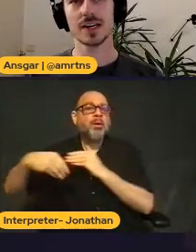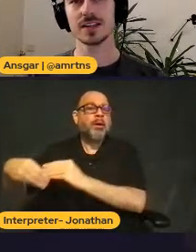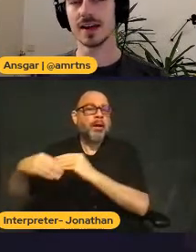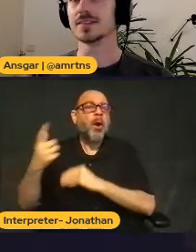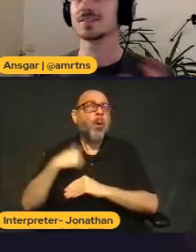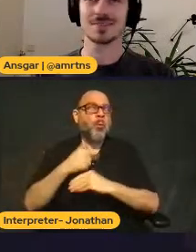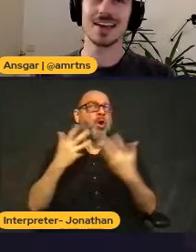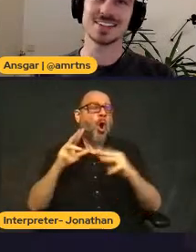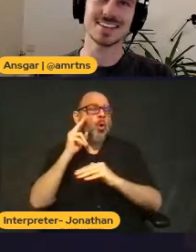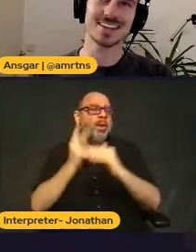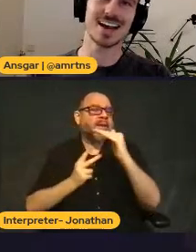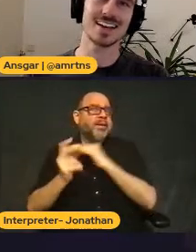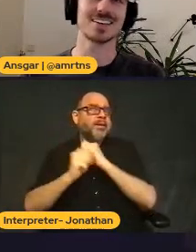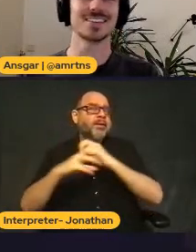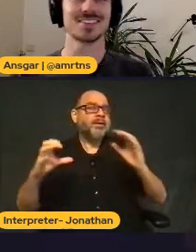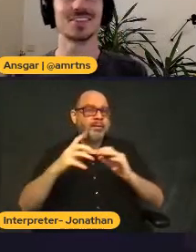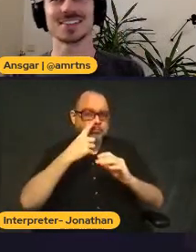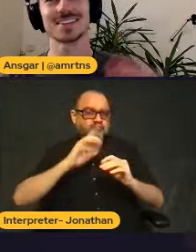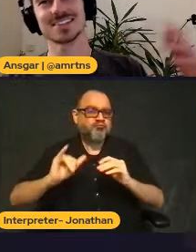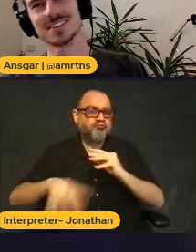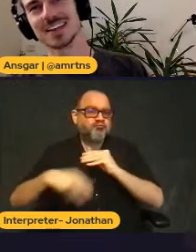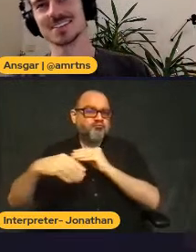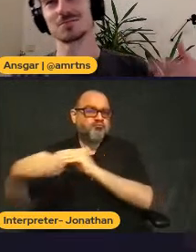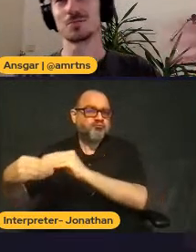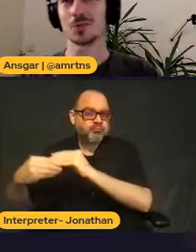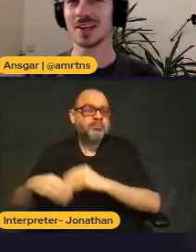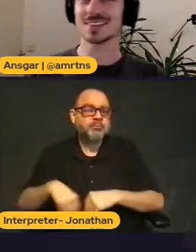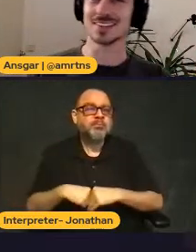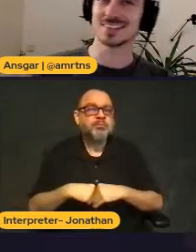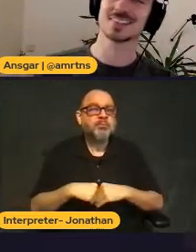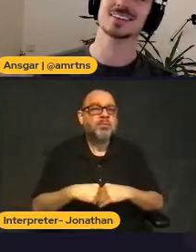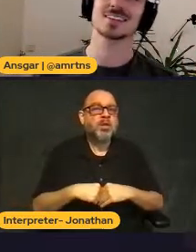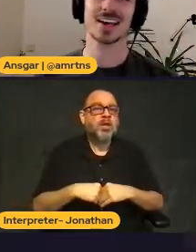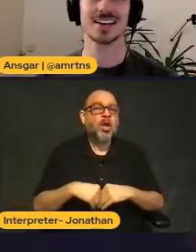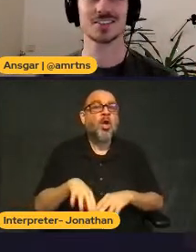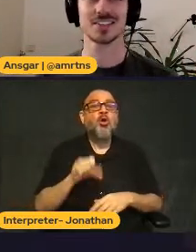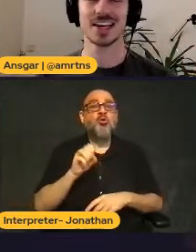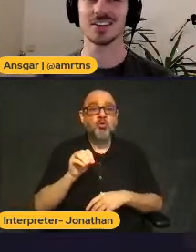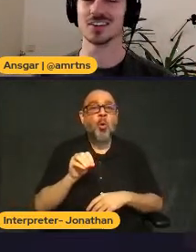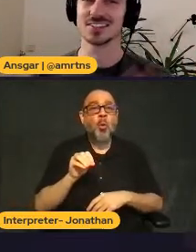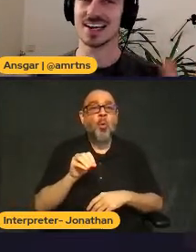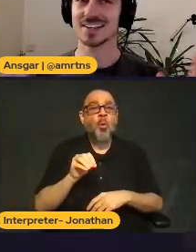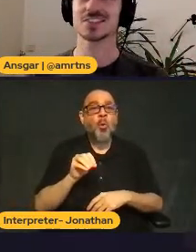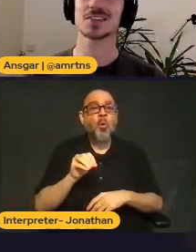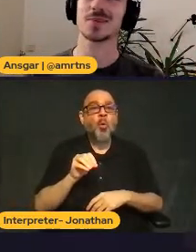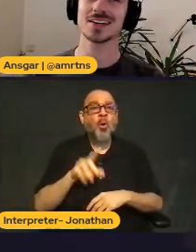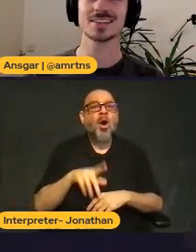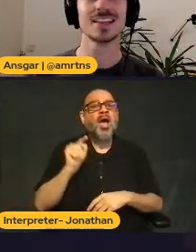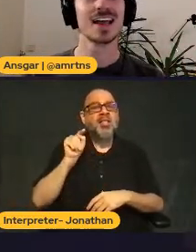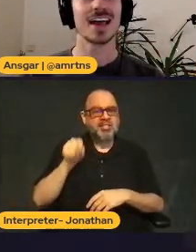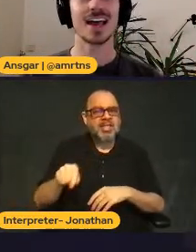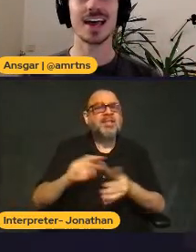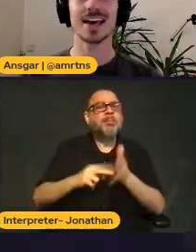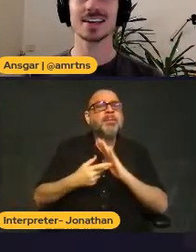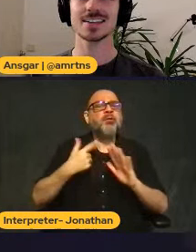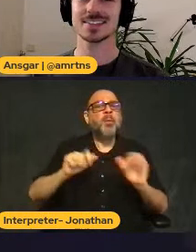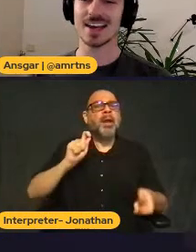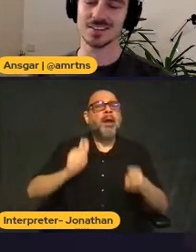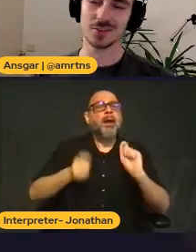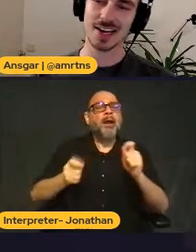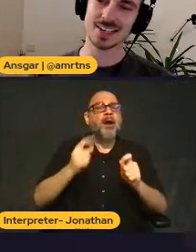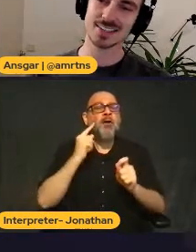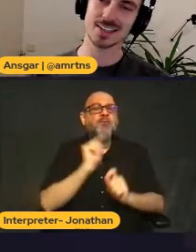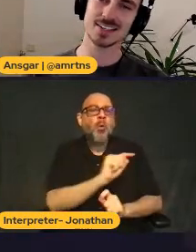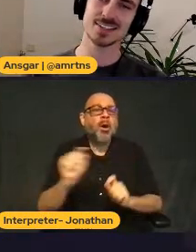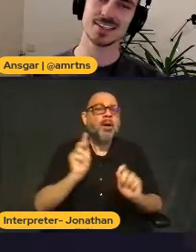that already. And JSII currently supports it. So that brings it kind of to the table, or started to support it. And